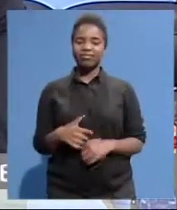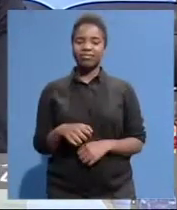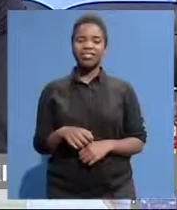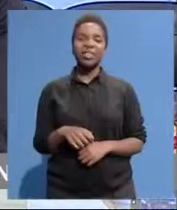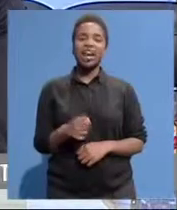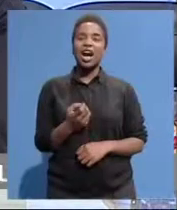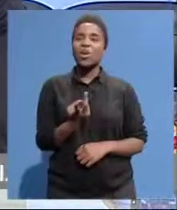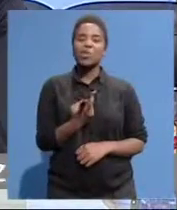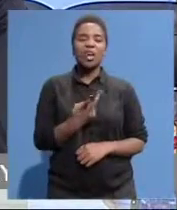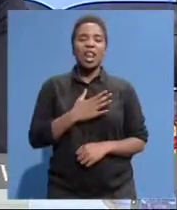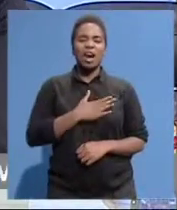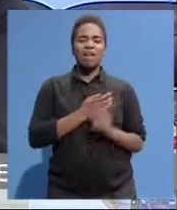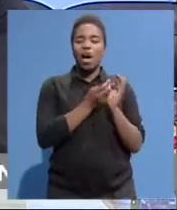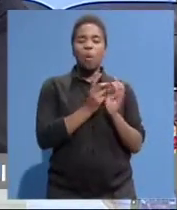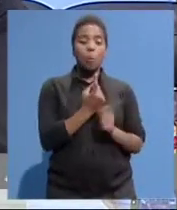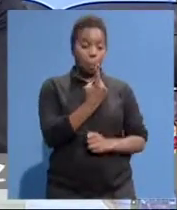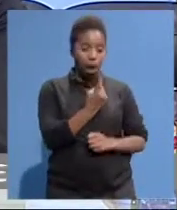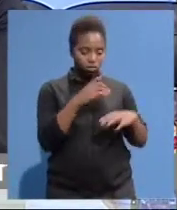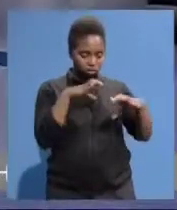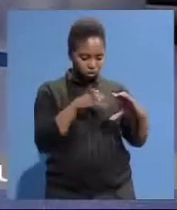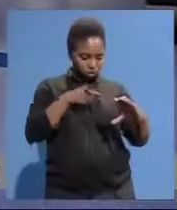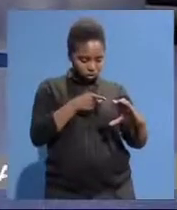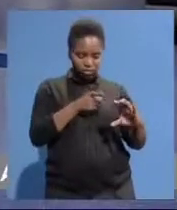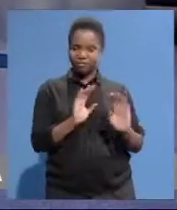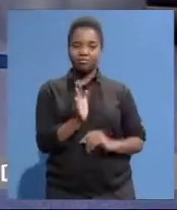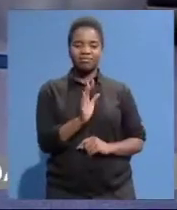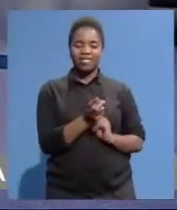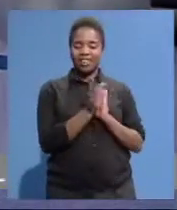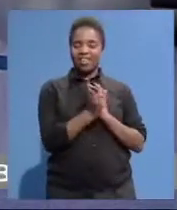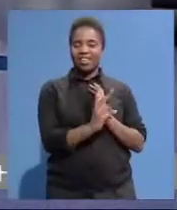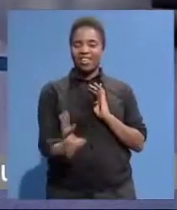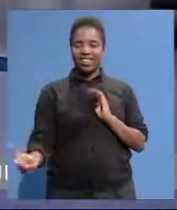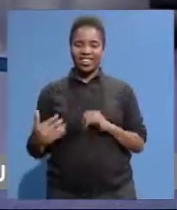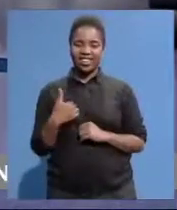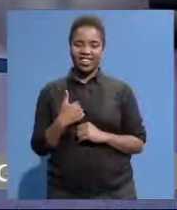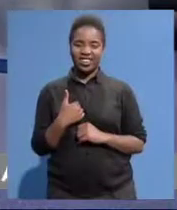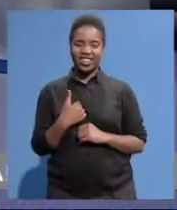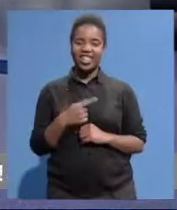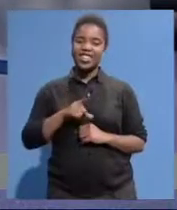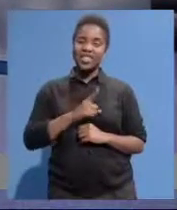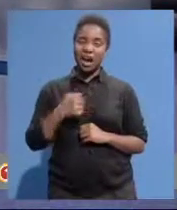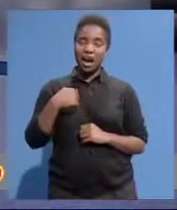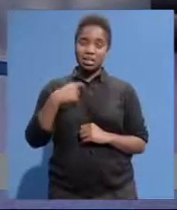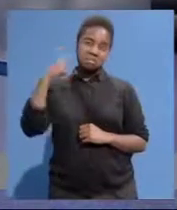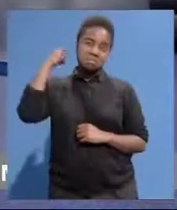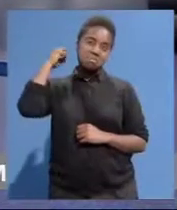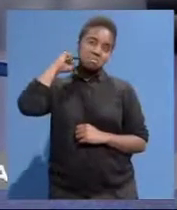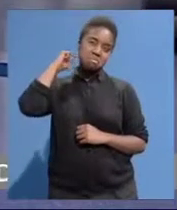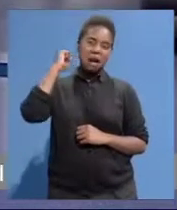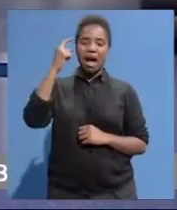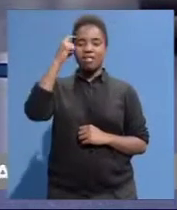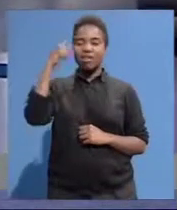know, he loved a whole range of genres. So my scholarly mind and my scholarly background says that he had a very